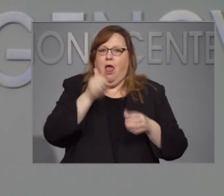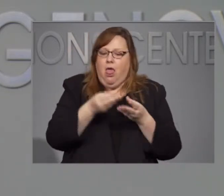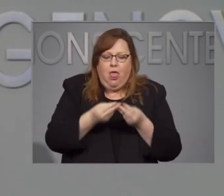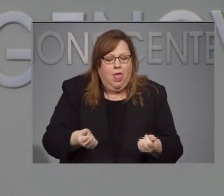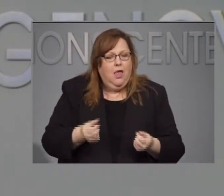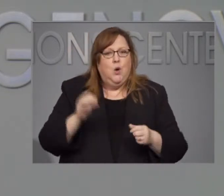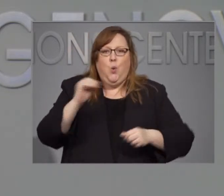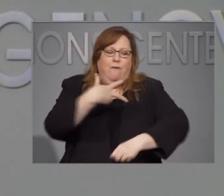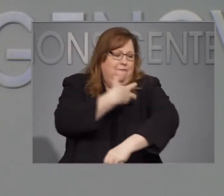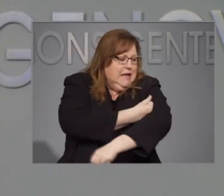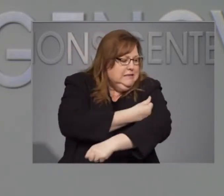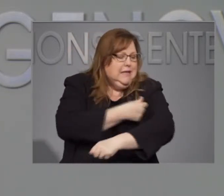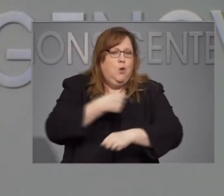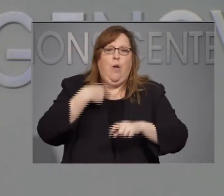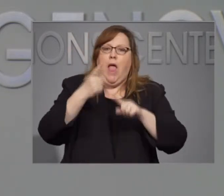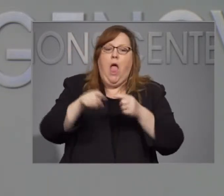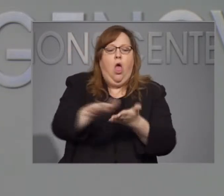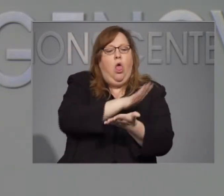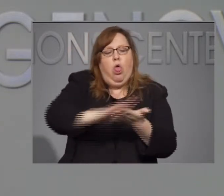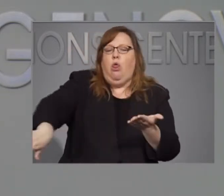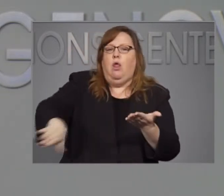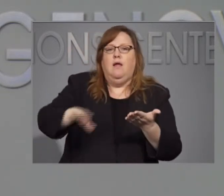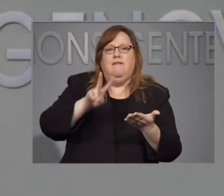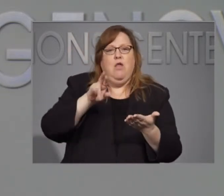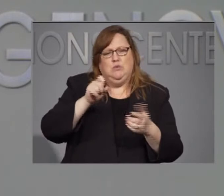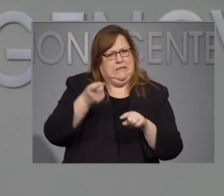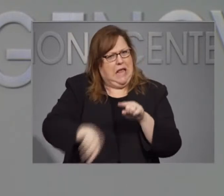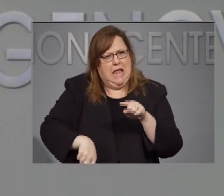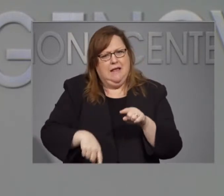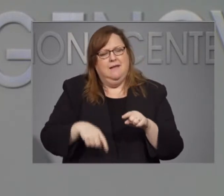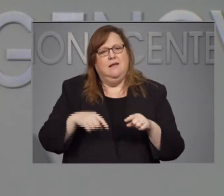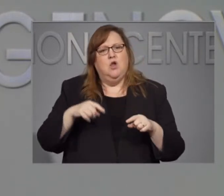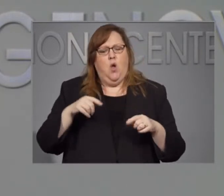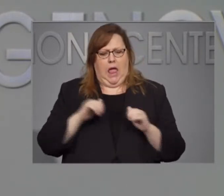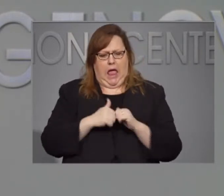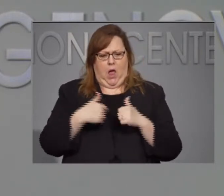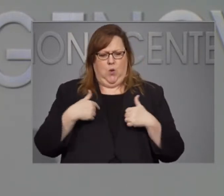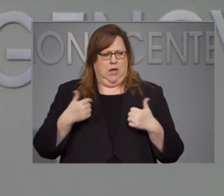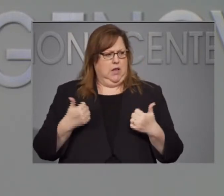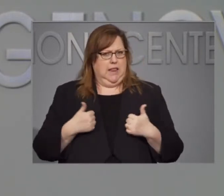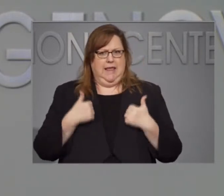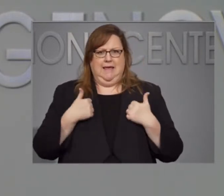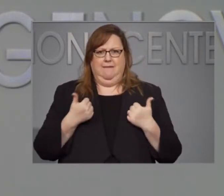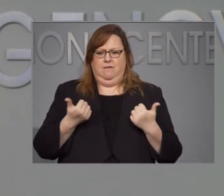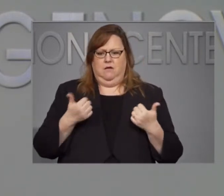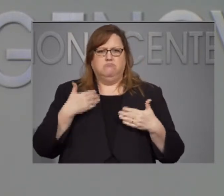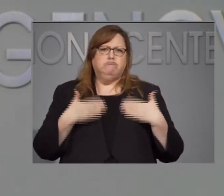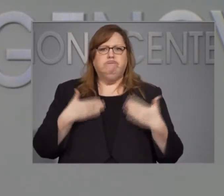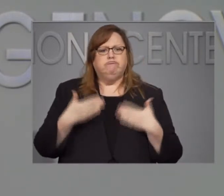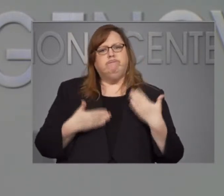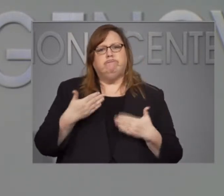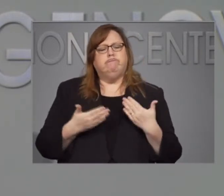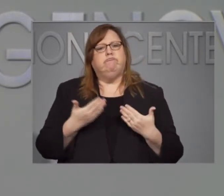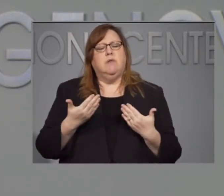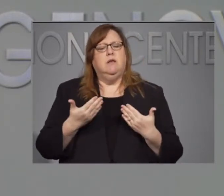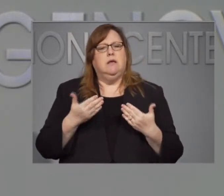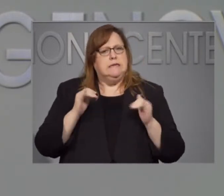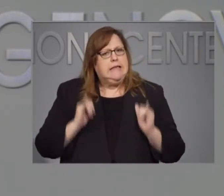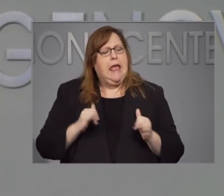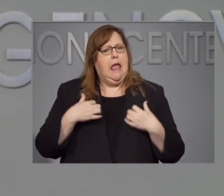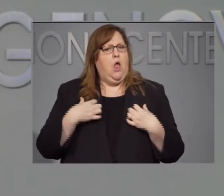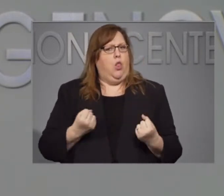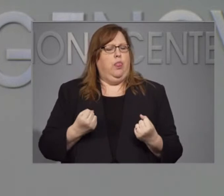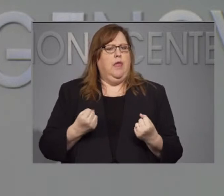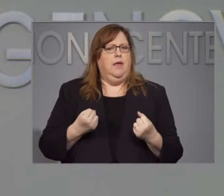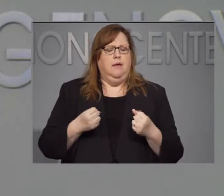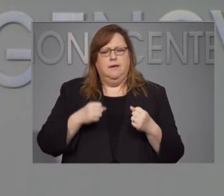cure. And so this is a matter of how can we live with this virus so we don't see any spike, that we can keep the virus level low enough that